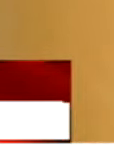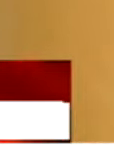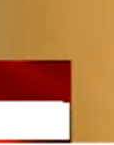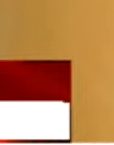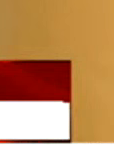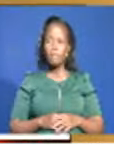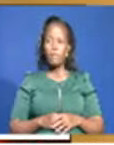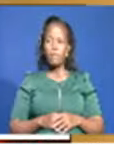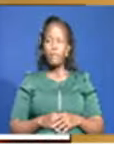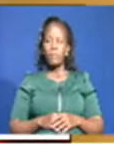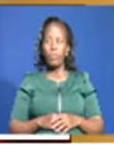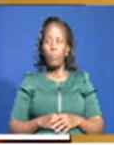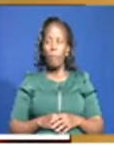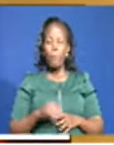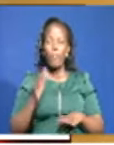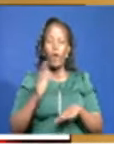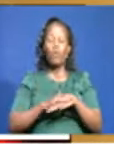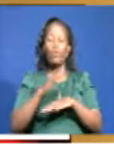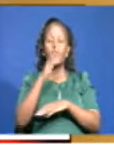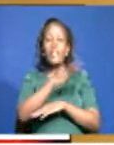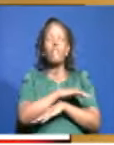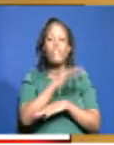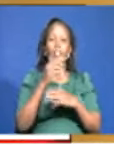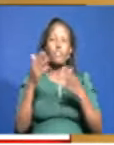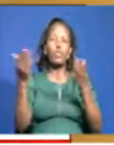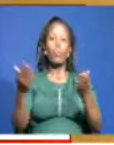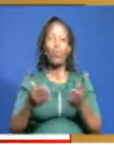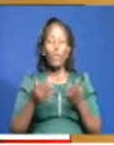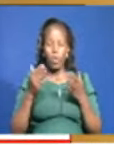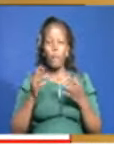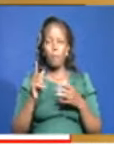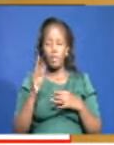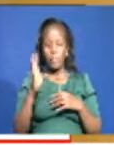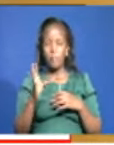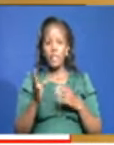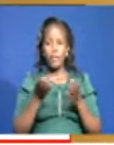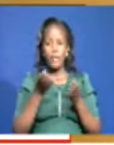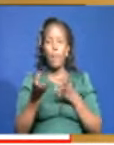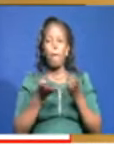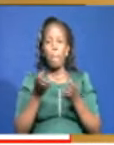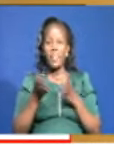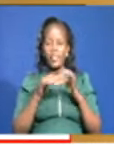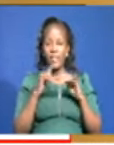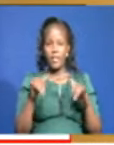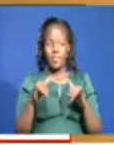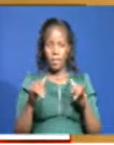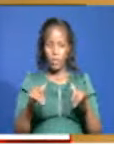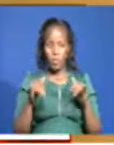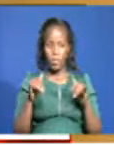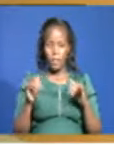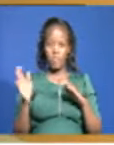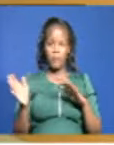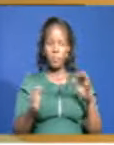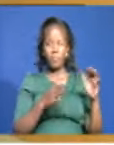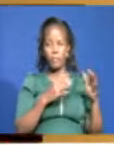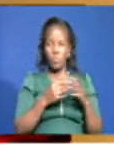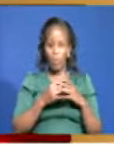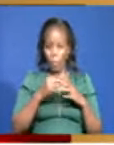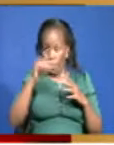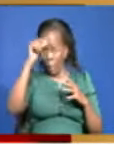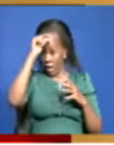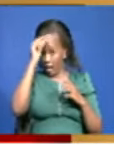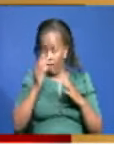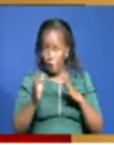Very good evening to you. Thank you for keeping it easy Friday on Channel 1. My name is Betty Kiptum. Let's get the business news. The government plans to increase